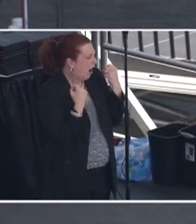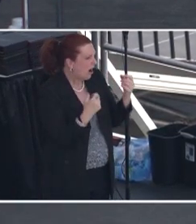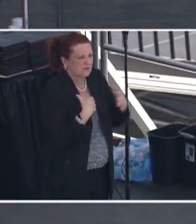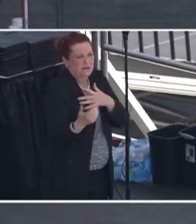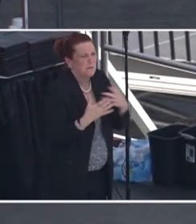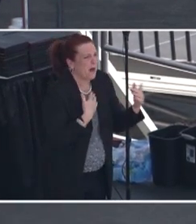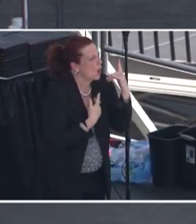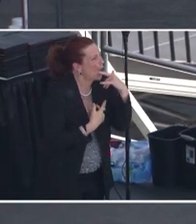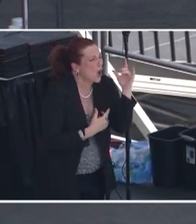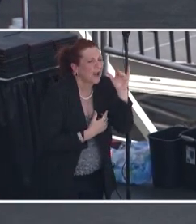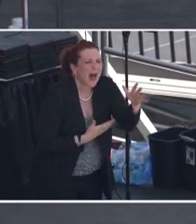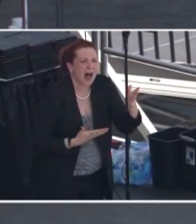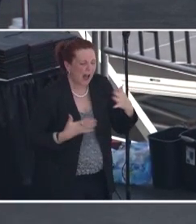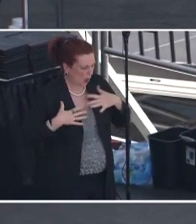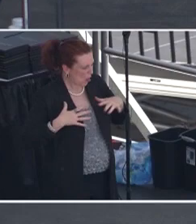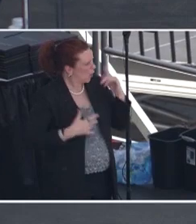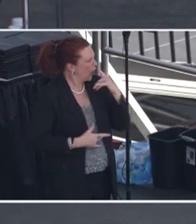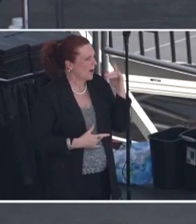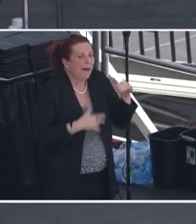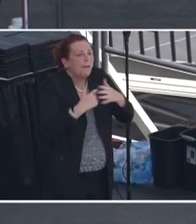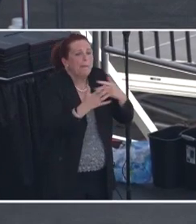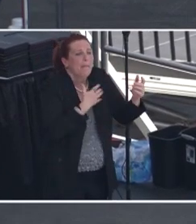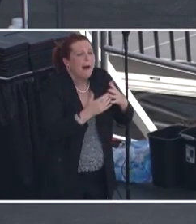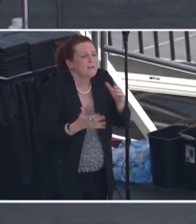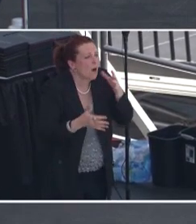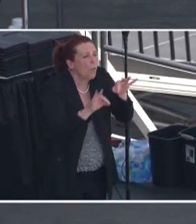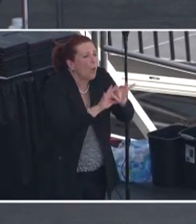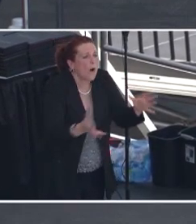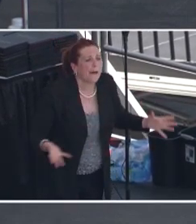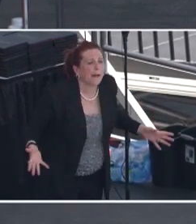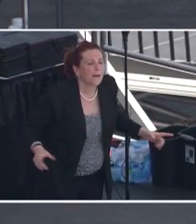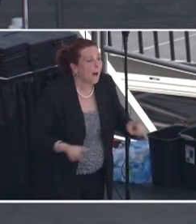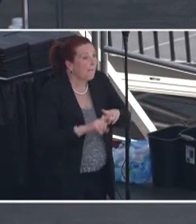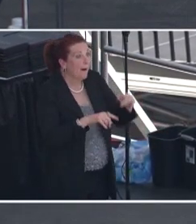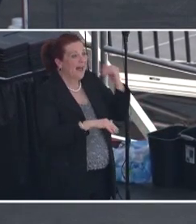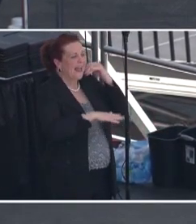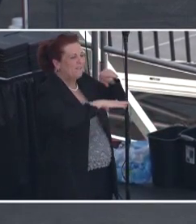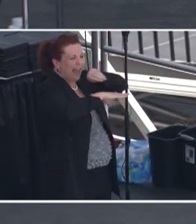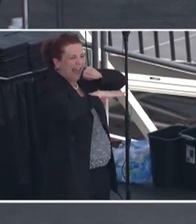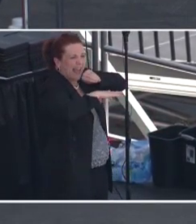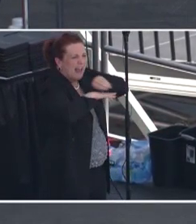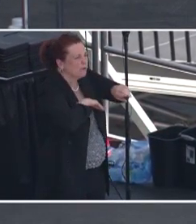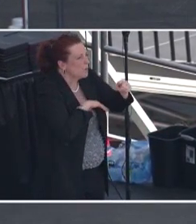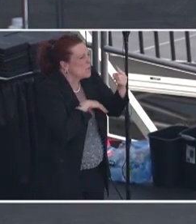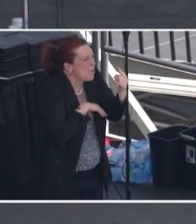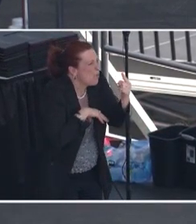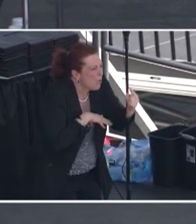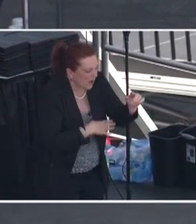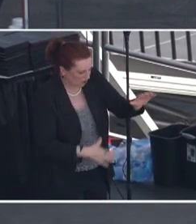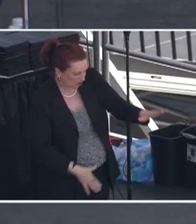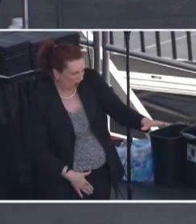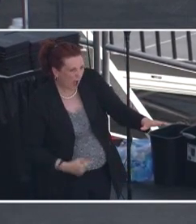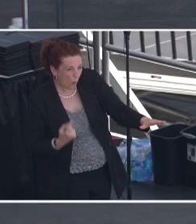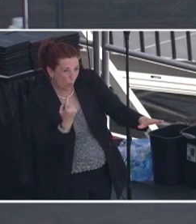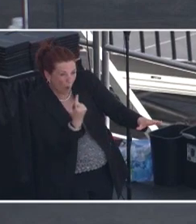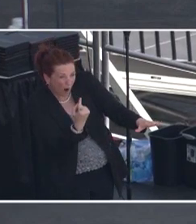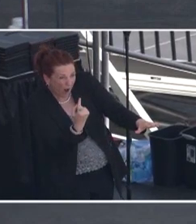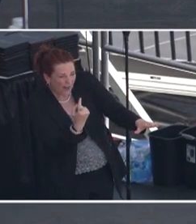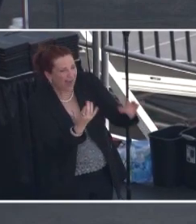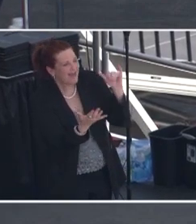like, what my house looked like. But if I touch the life of just one child, that's what